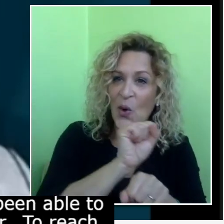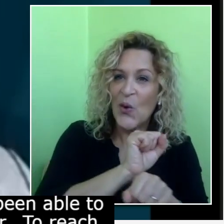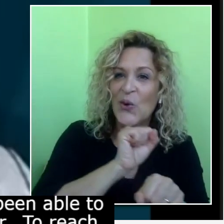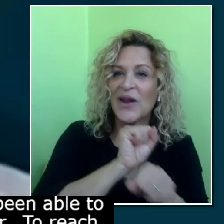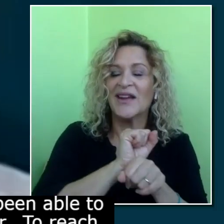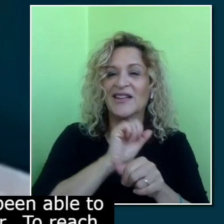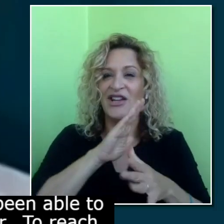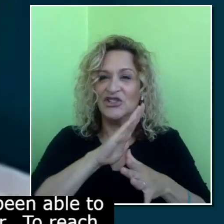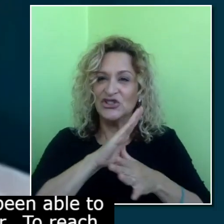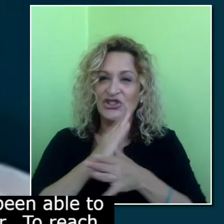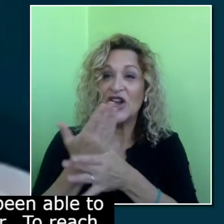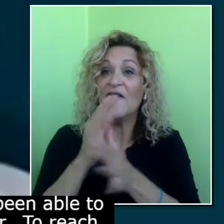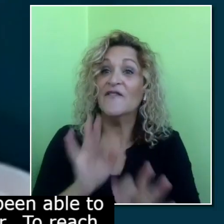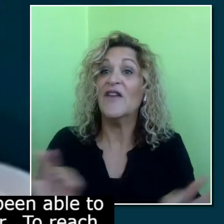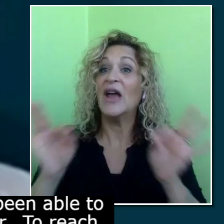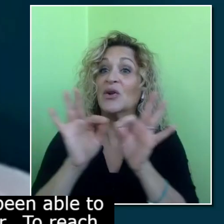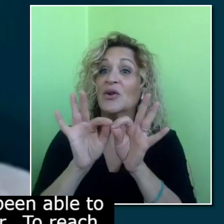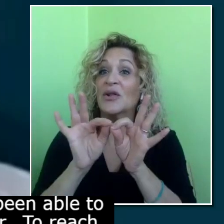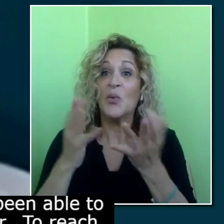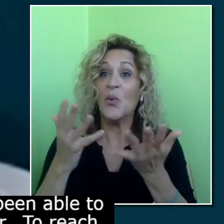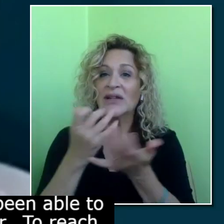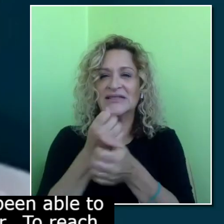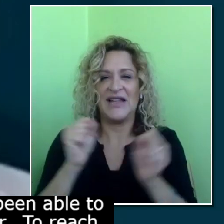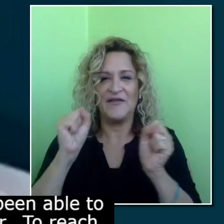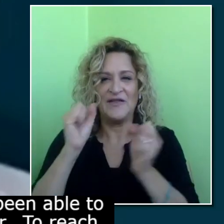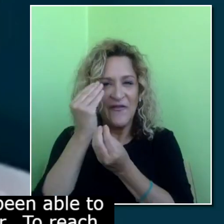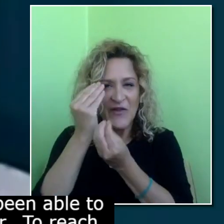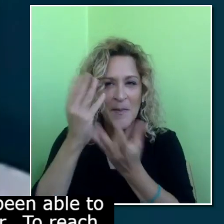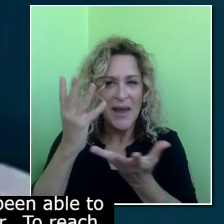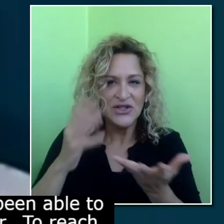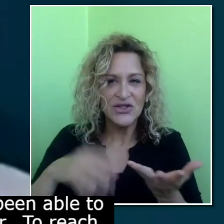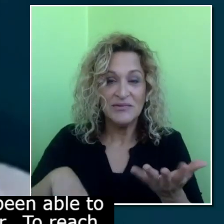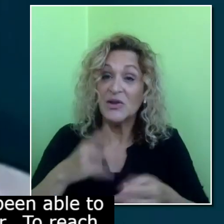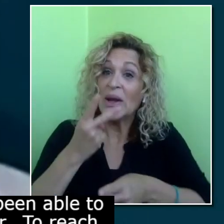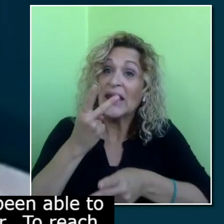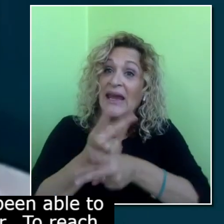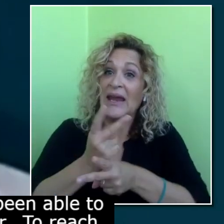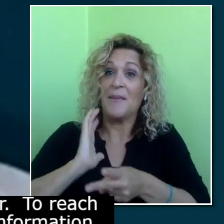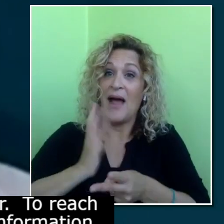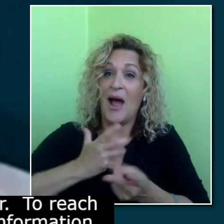safety information, and just to keep our social bonds alive.